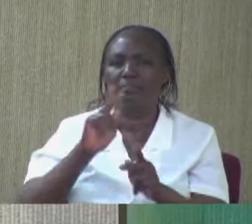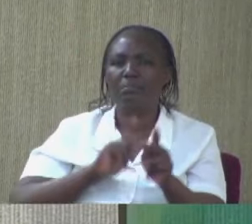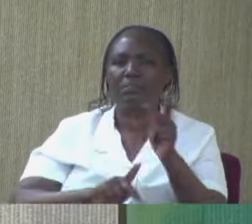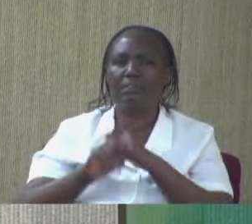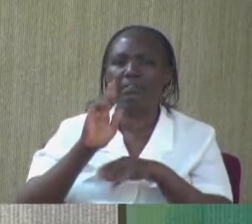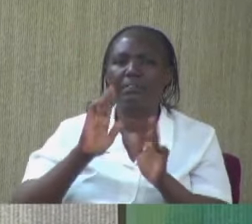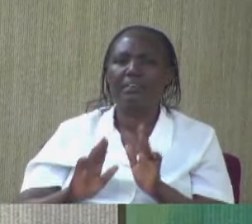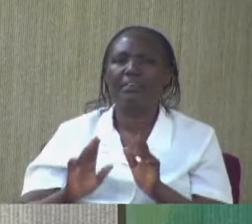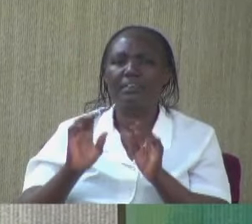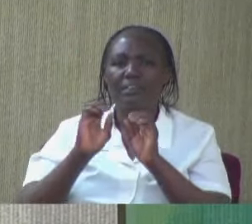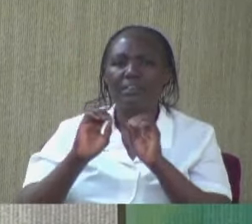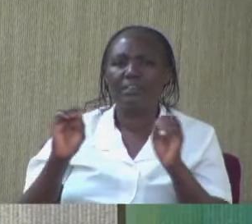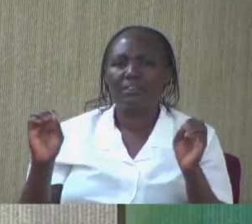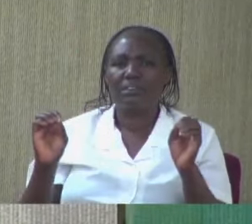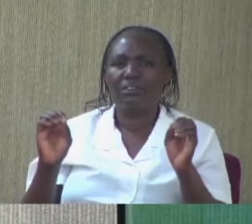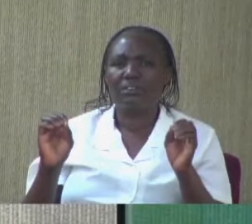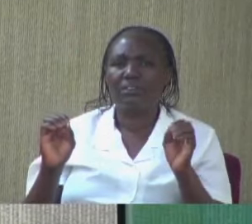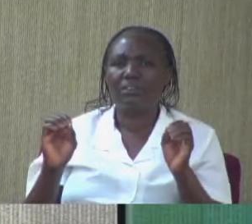believe the prophet.